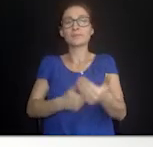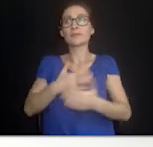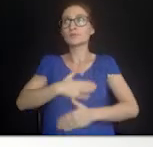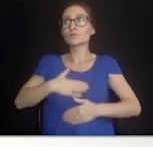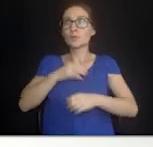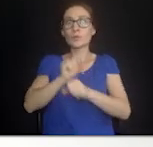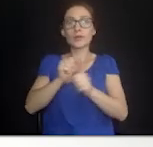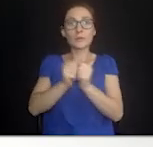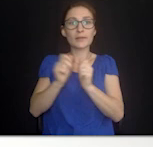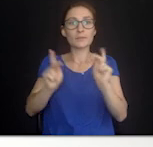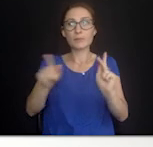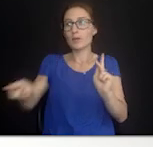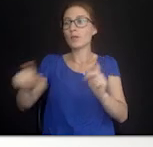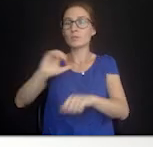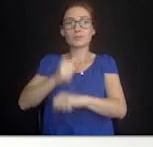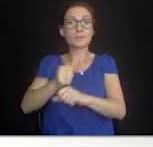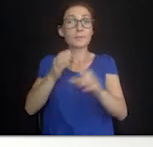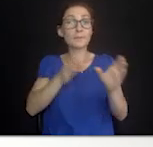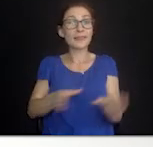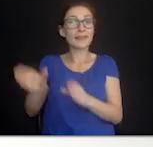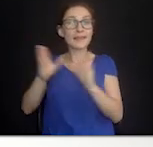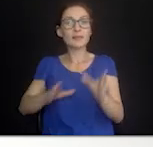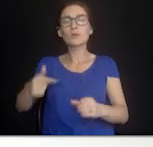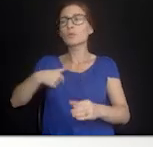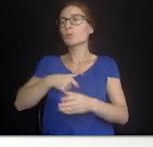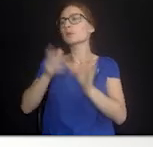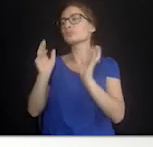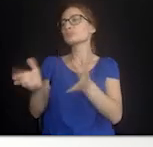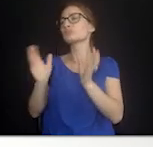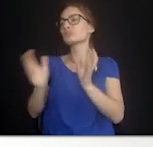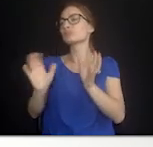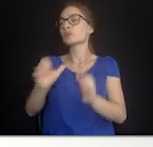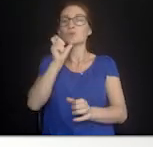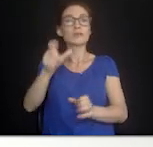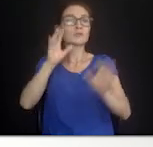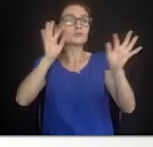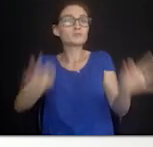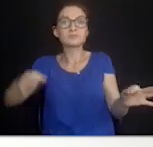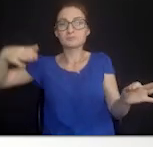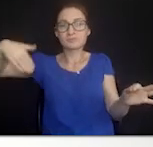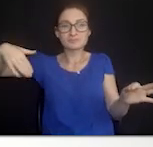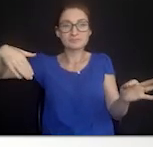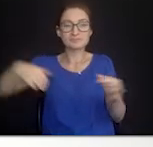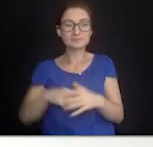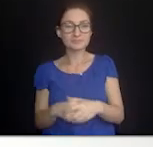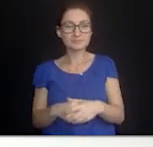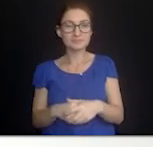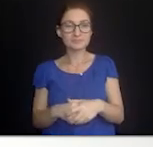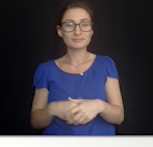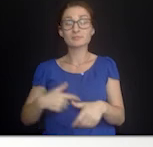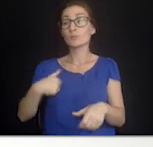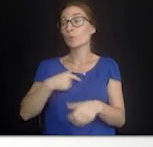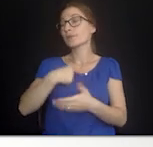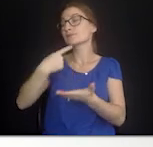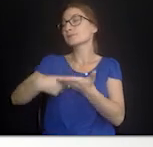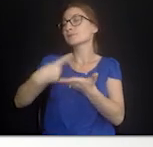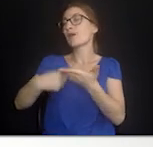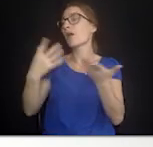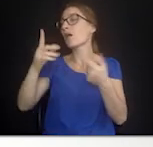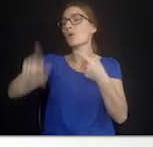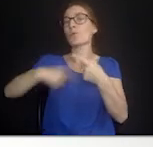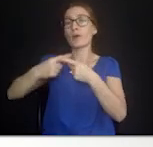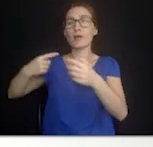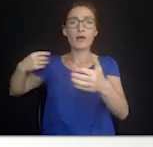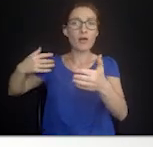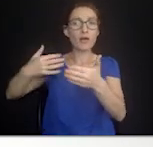plan together and we're talking about things that they know they don't need to make a decision yet on, right? We're talking about, oh, well, when he gets closer to